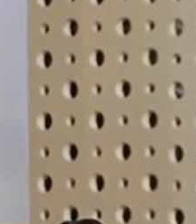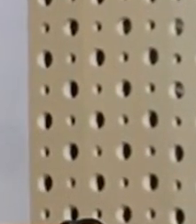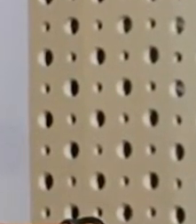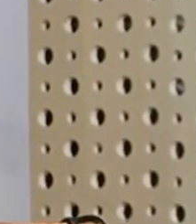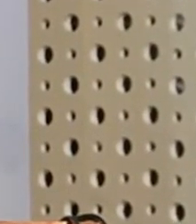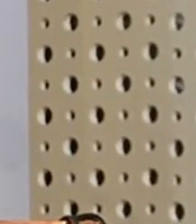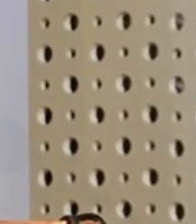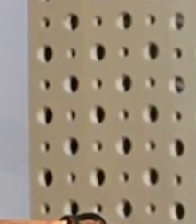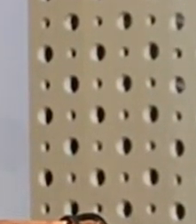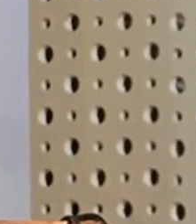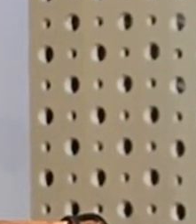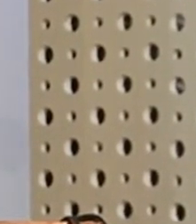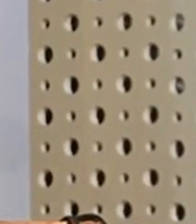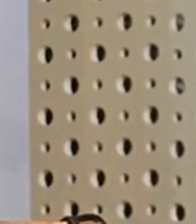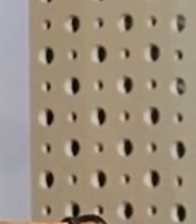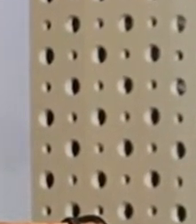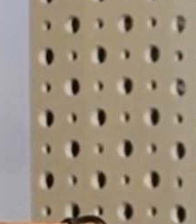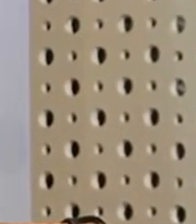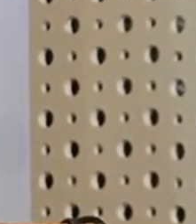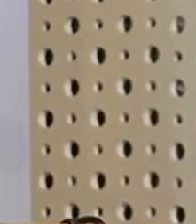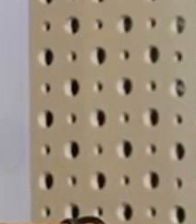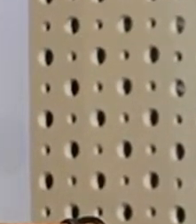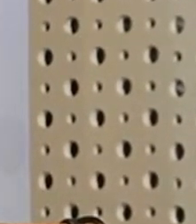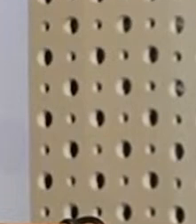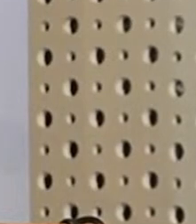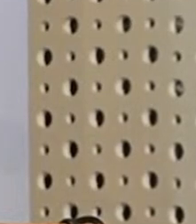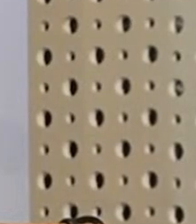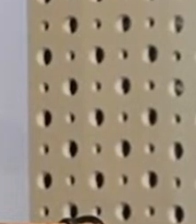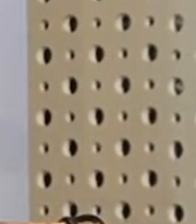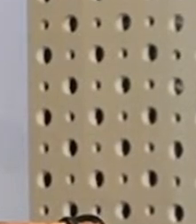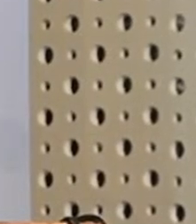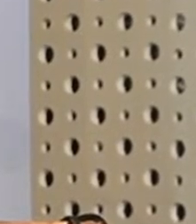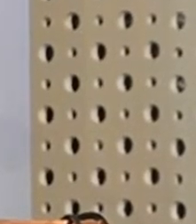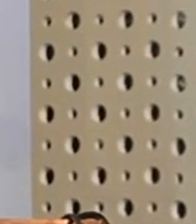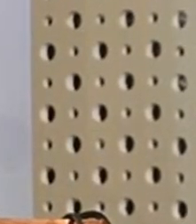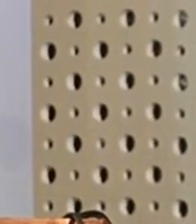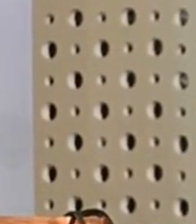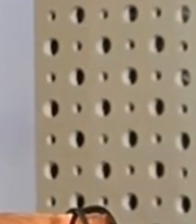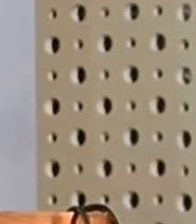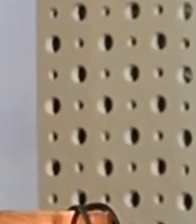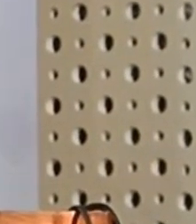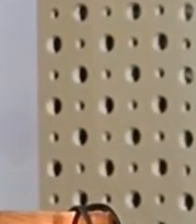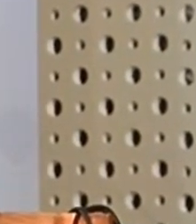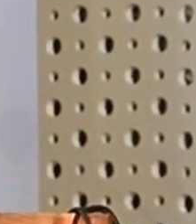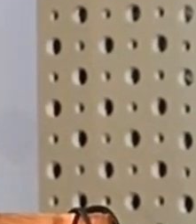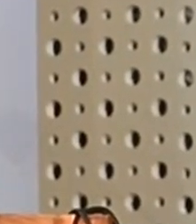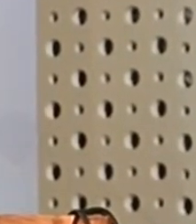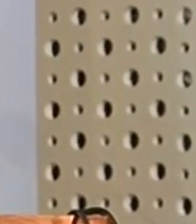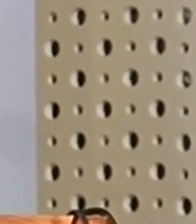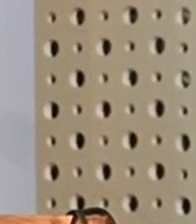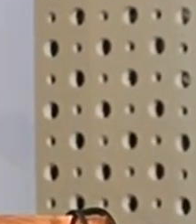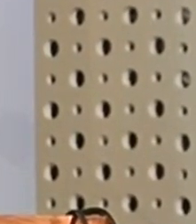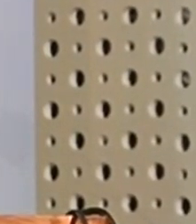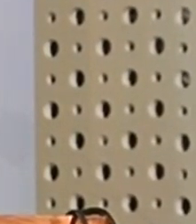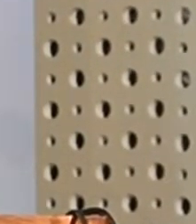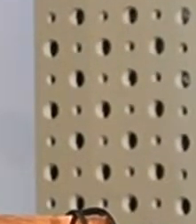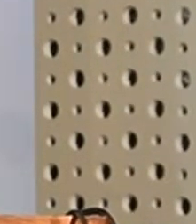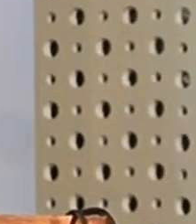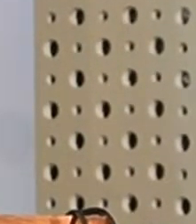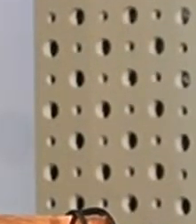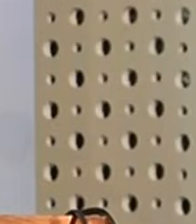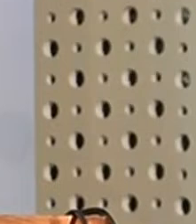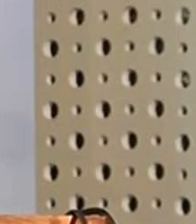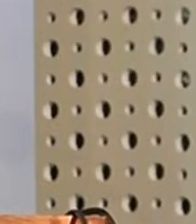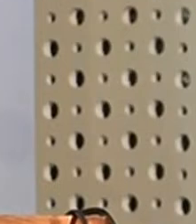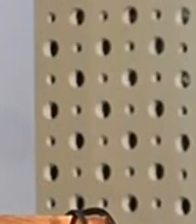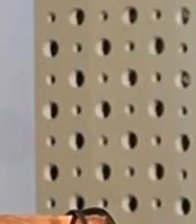is the exclusionary category. The exclusionary category makes specific reference to members of the press council, right? But what